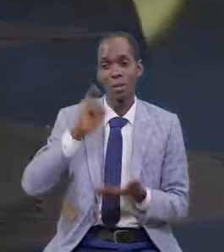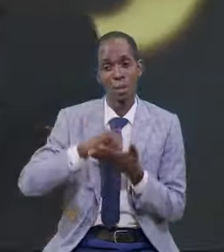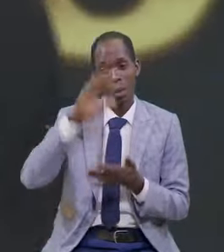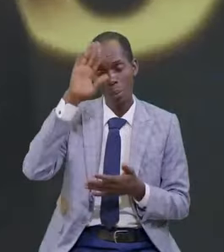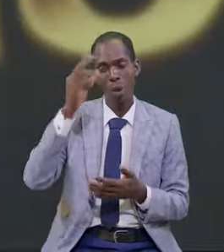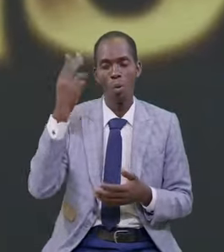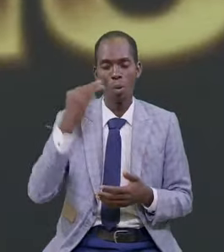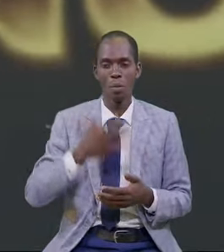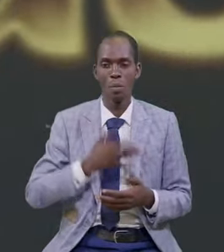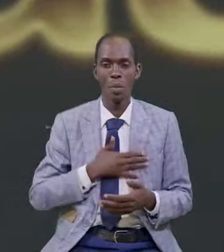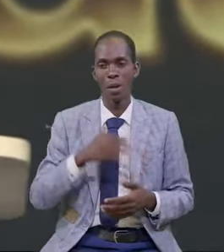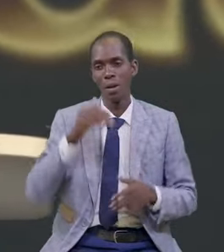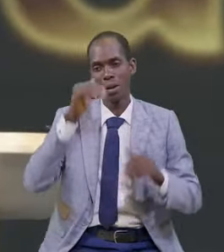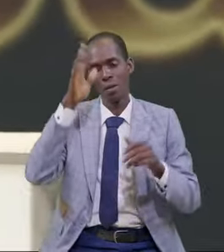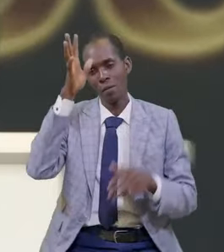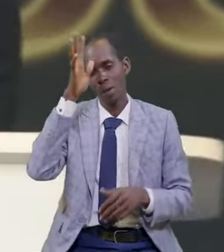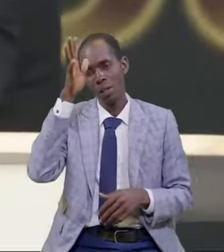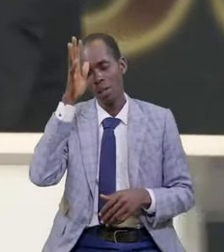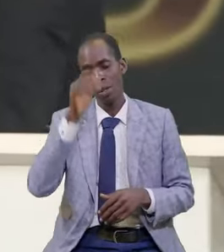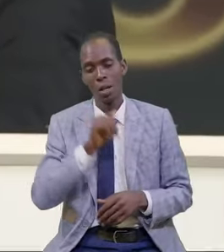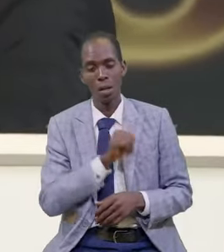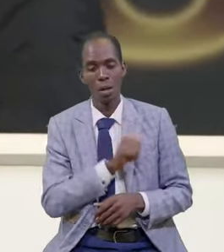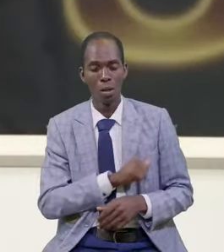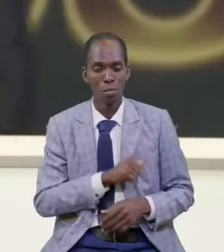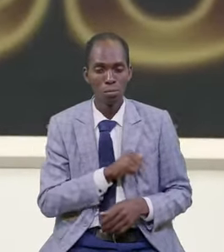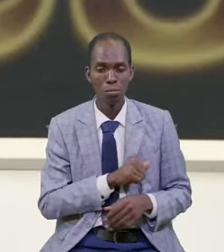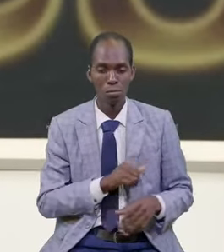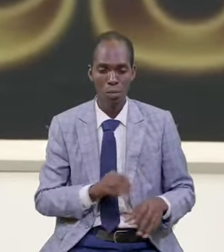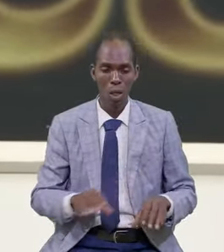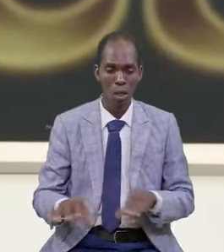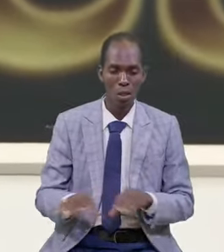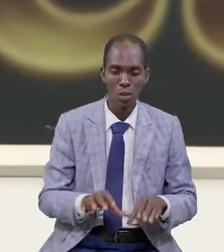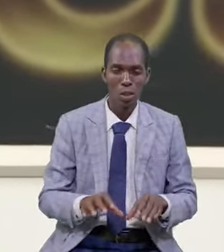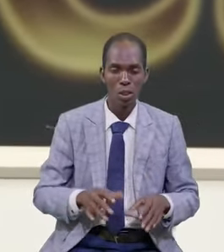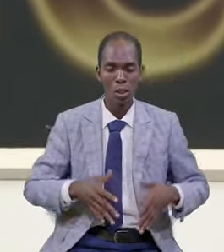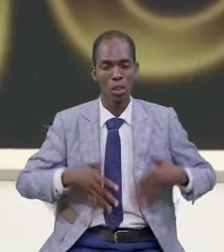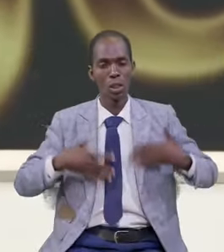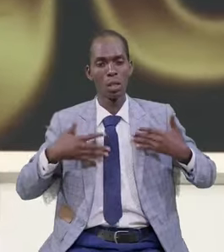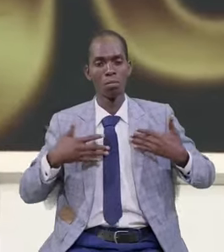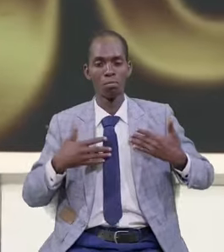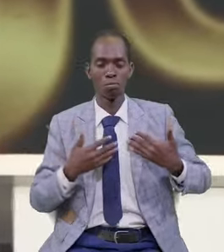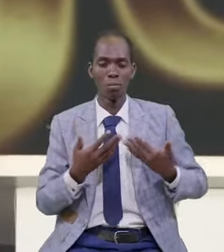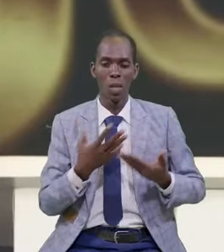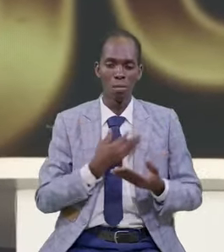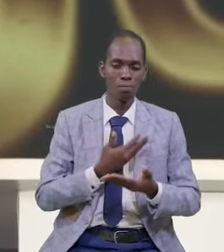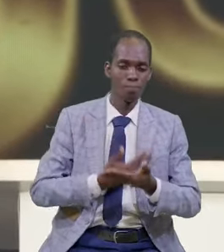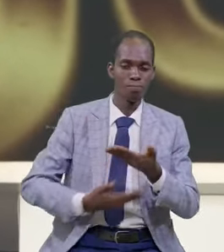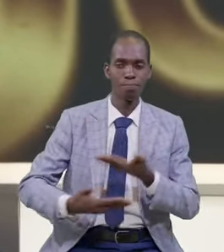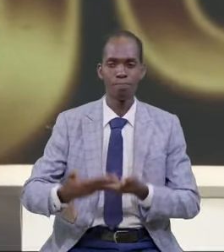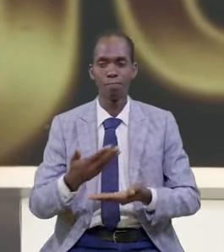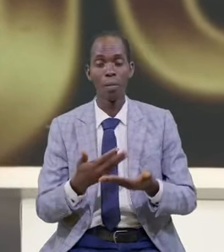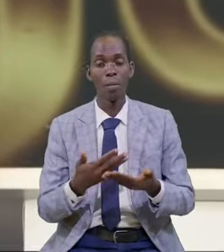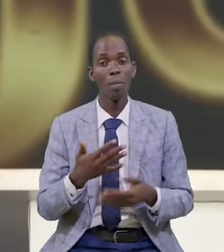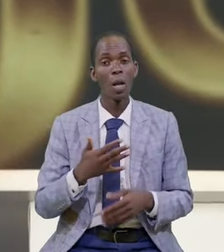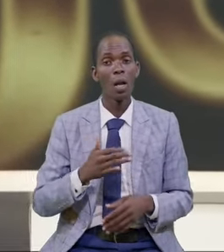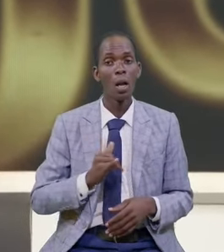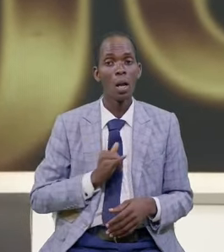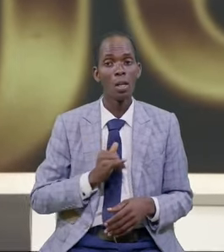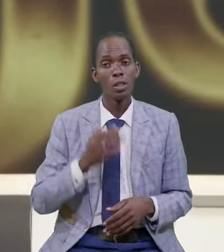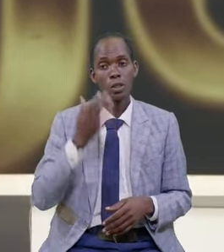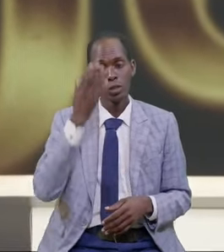attitude life relationship ship and he knew my father was